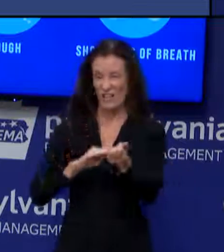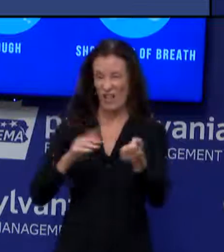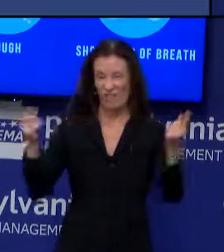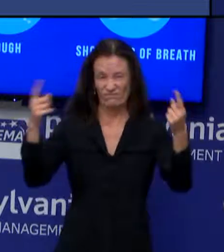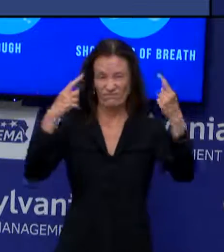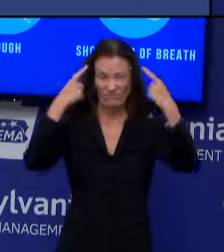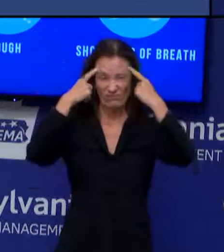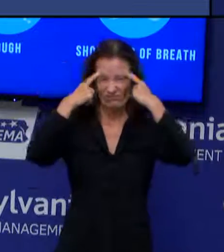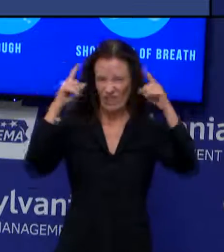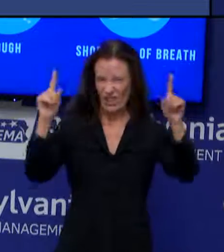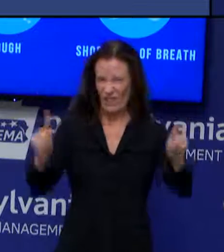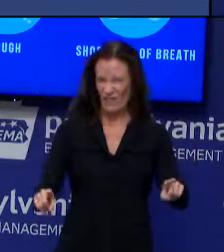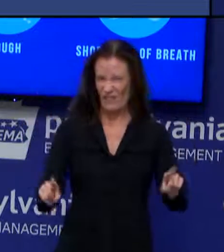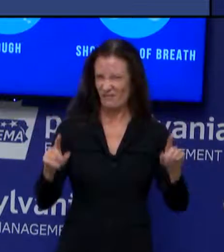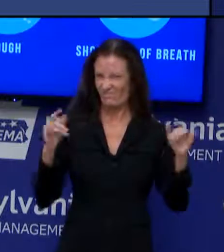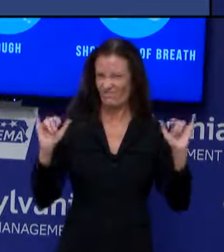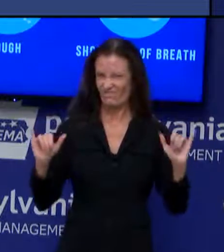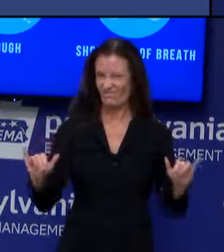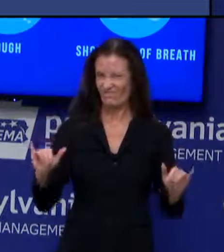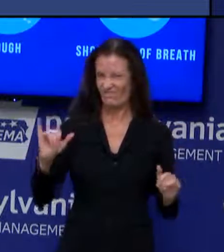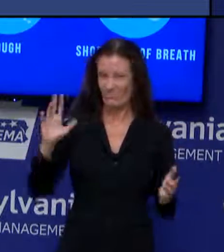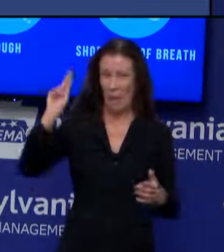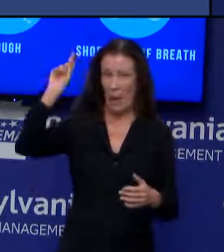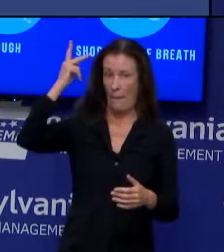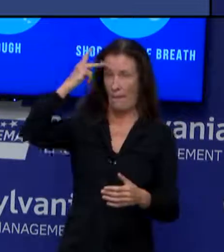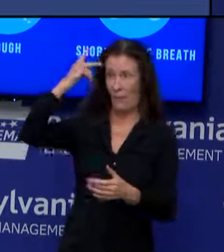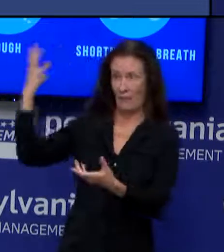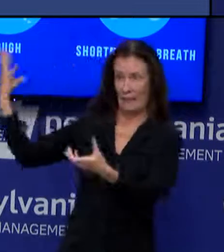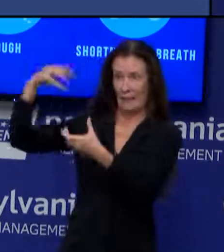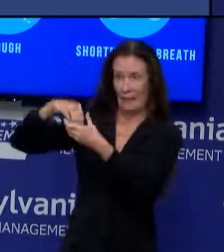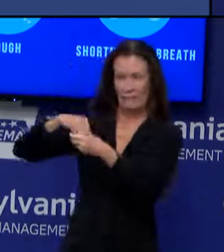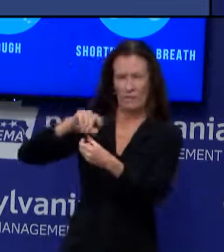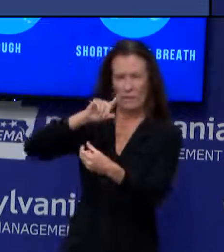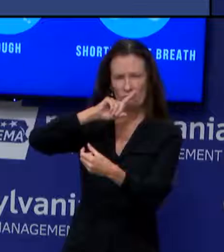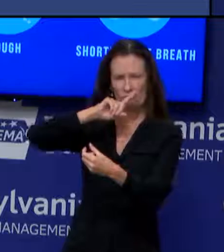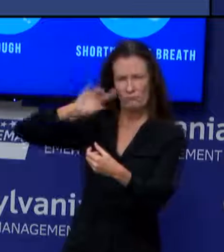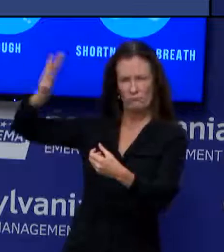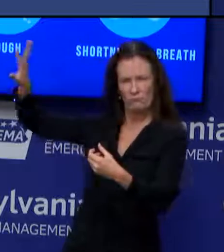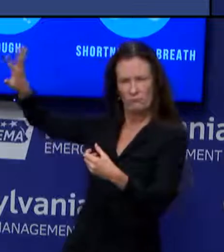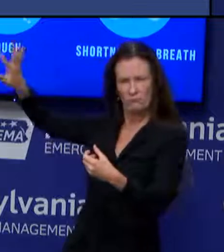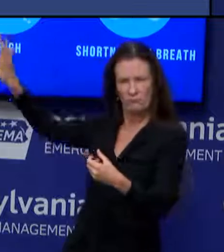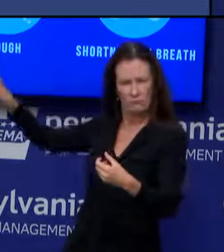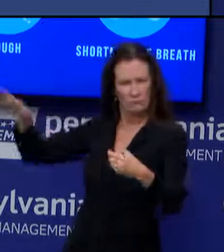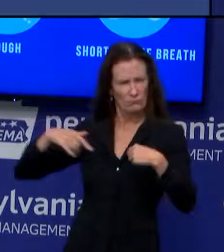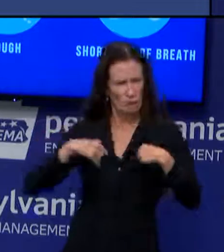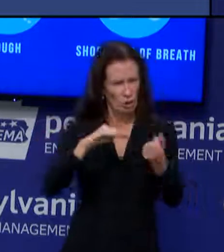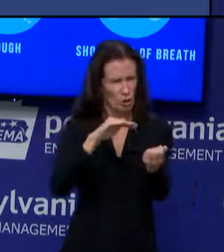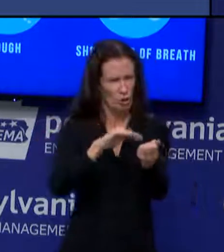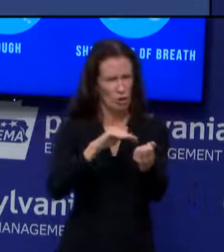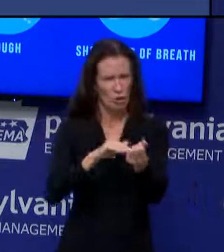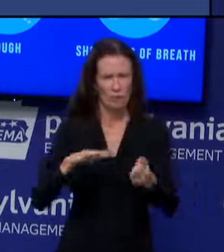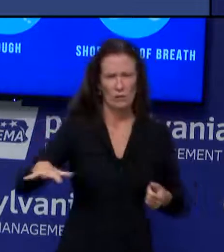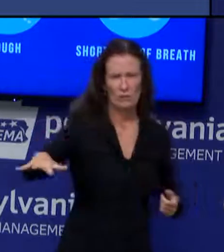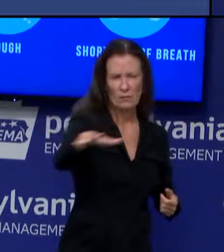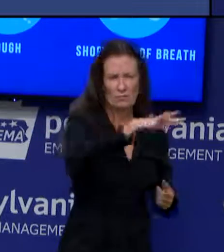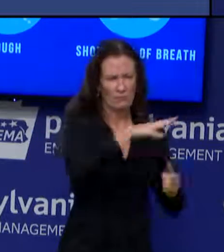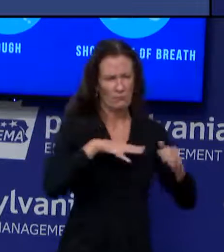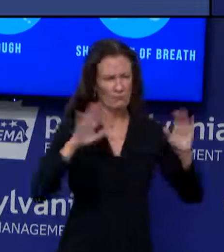correctly, of this process, of really anything with COVID-19. But there should be no political